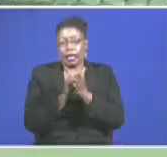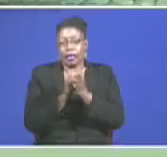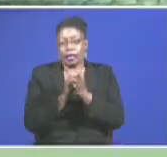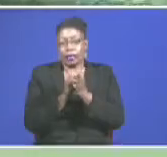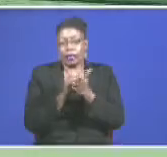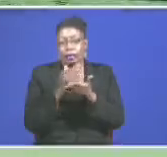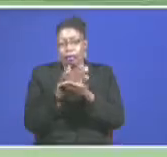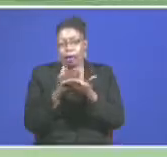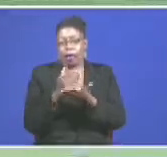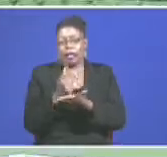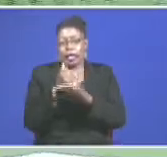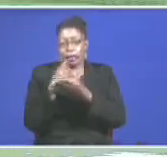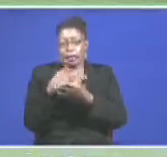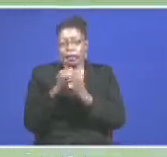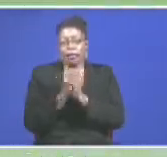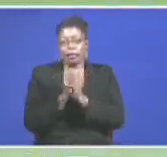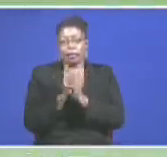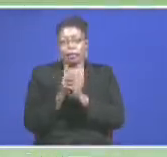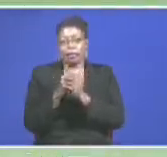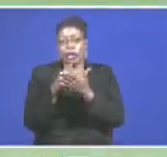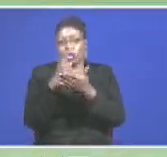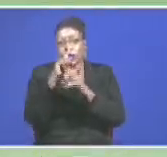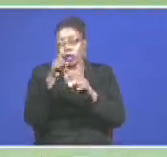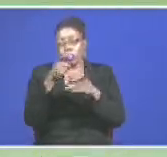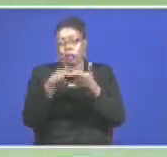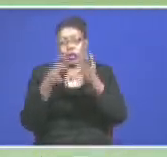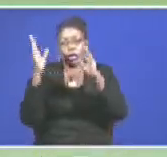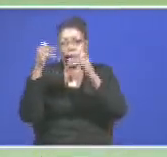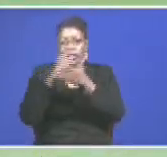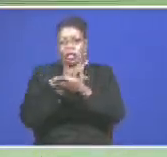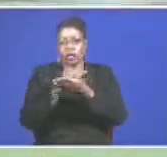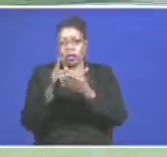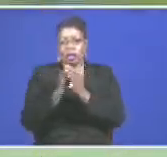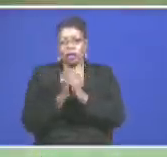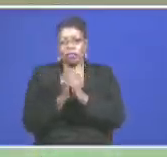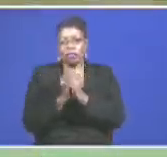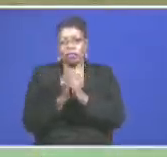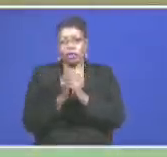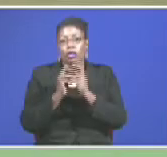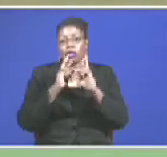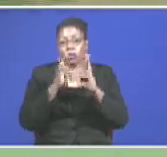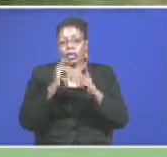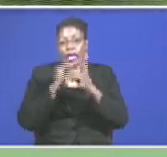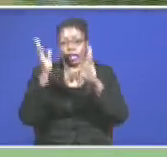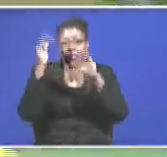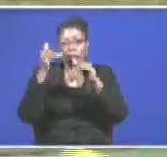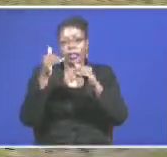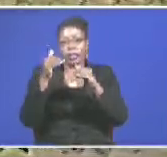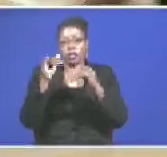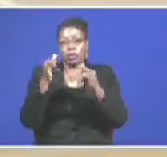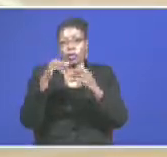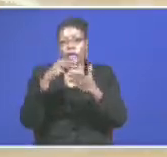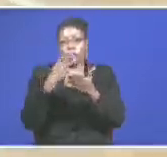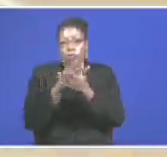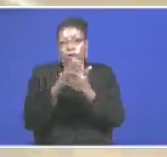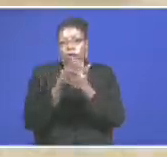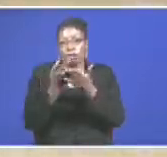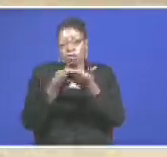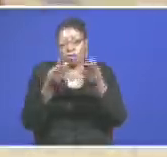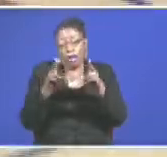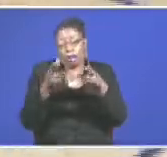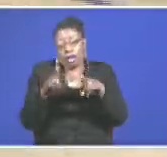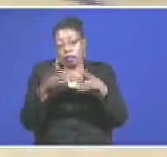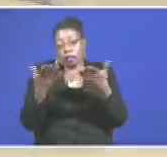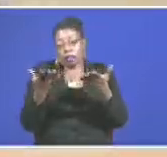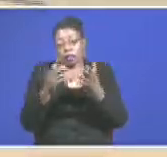in all of it. What are you expecting out here this week? I'm just expecting to play well. Whatever happens, happens. A